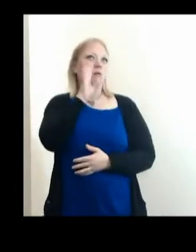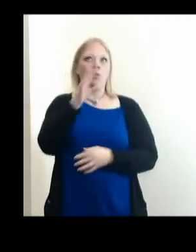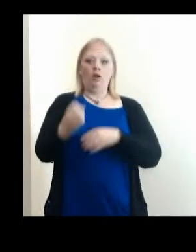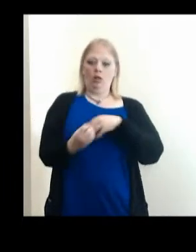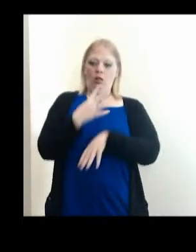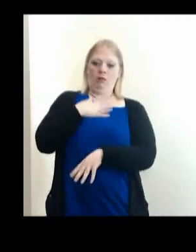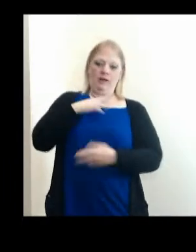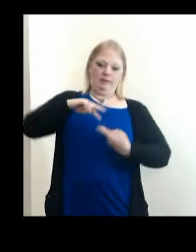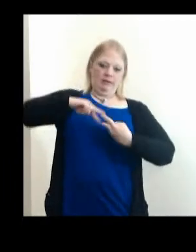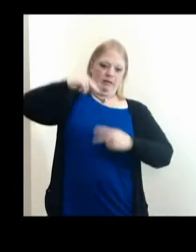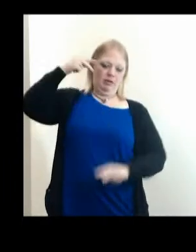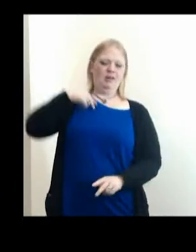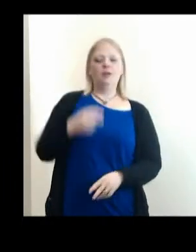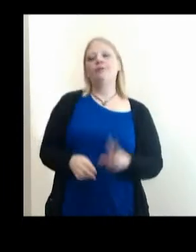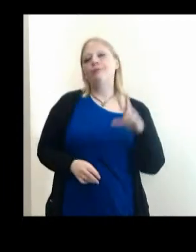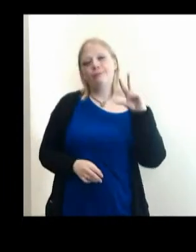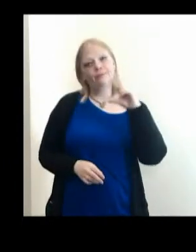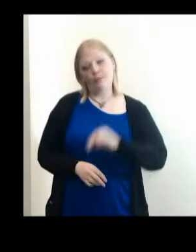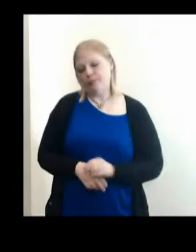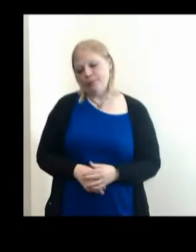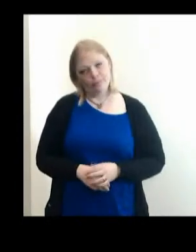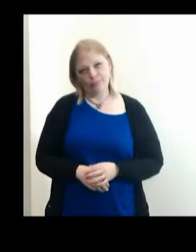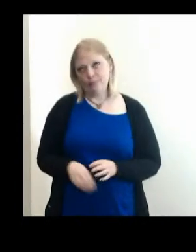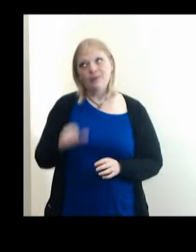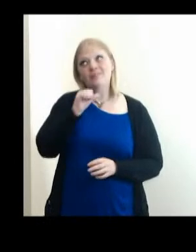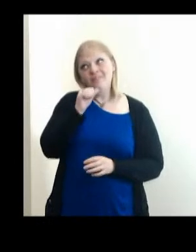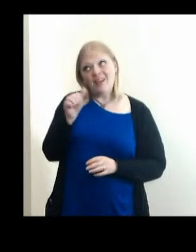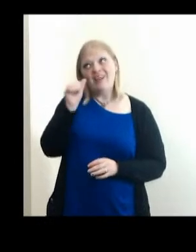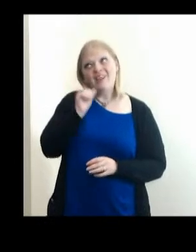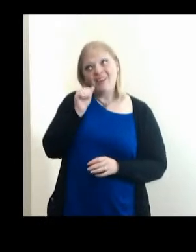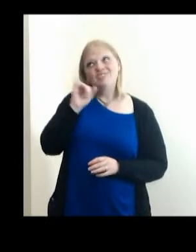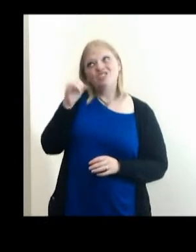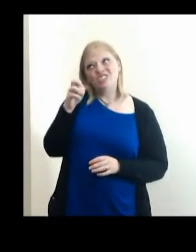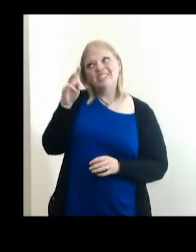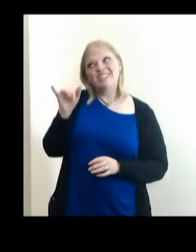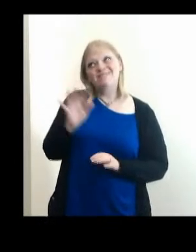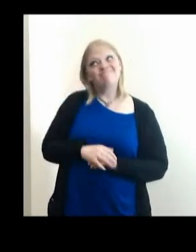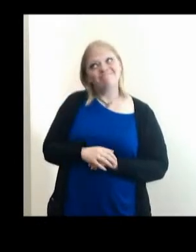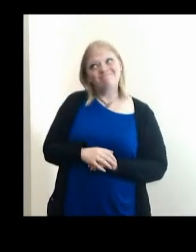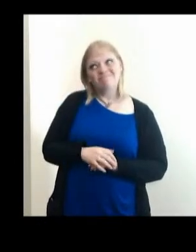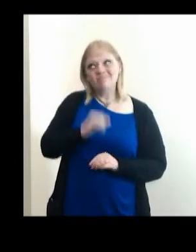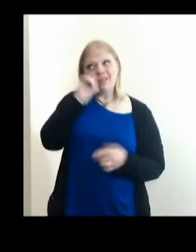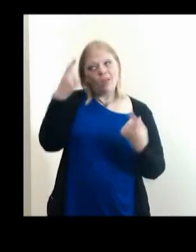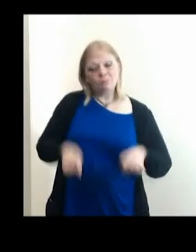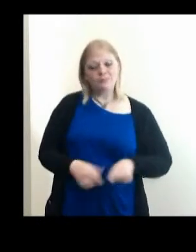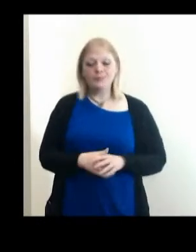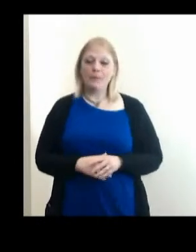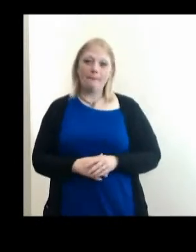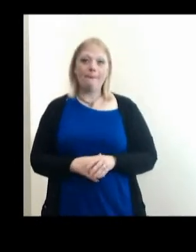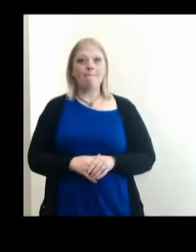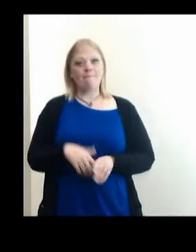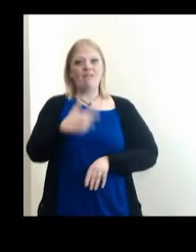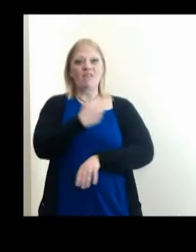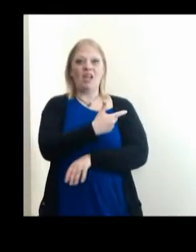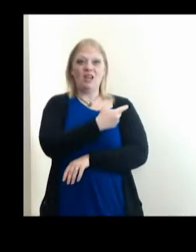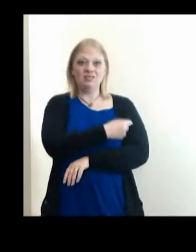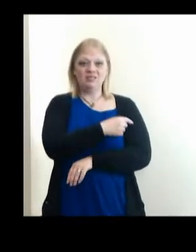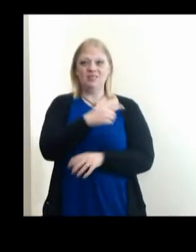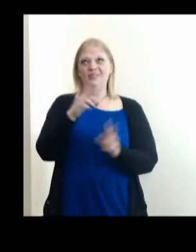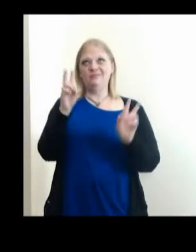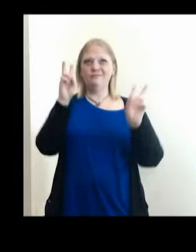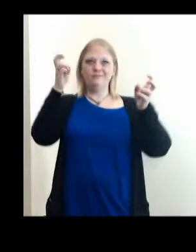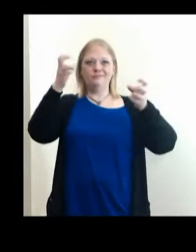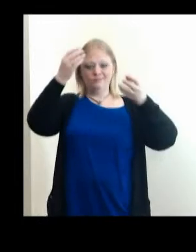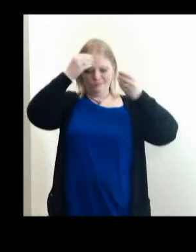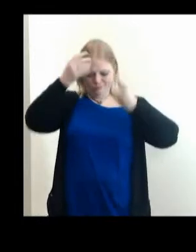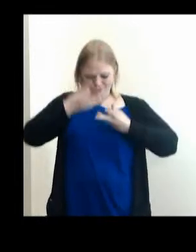affect her DNA, the answer is no, it's not, Aunt Jenny. It does not in any way. The vaccine sends instructions to